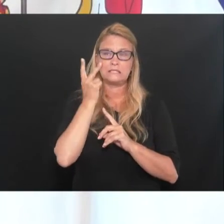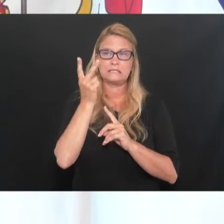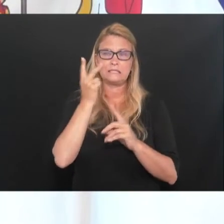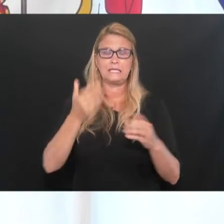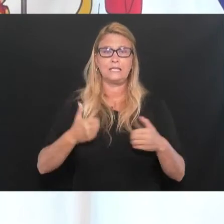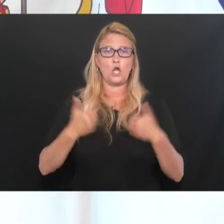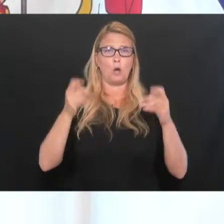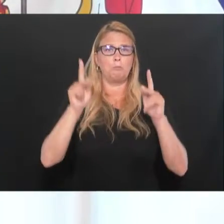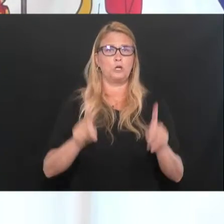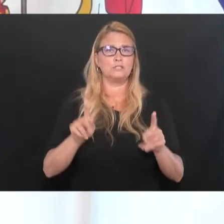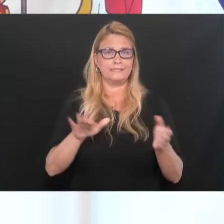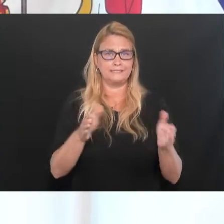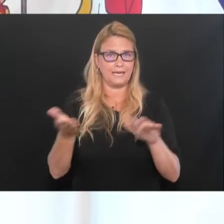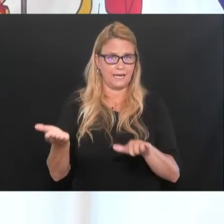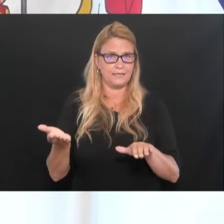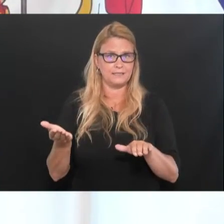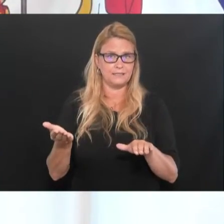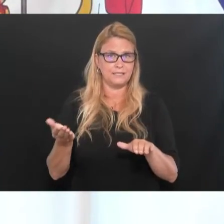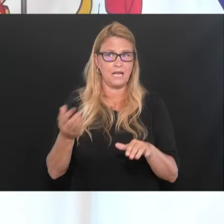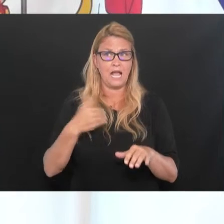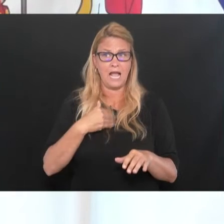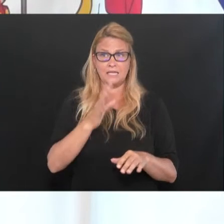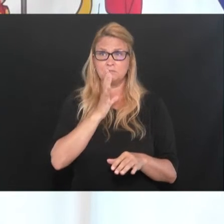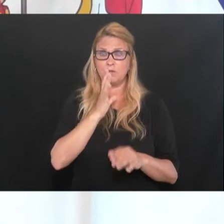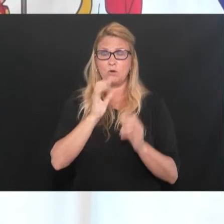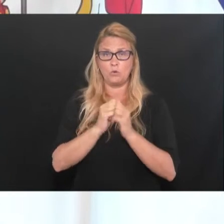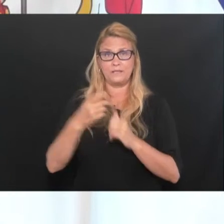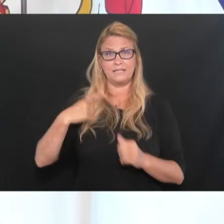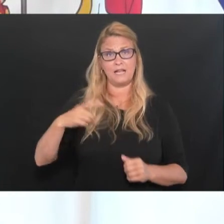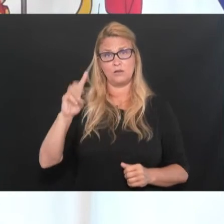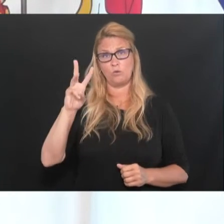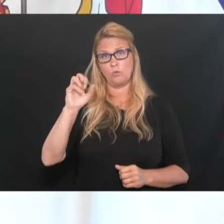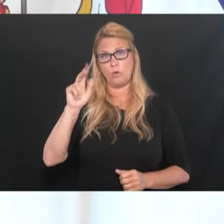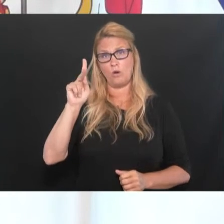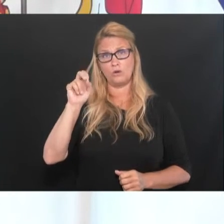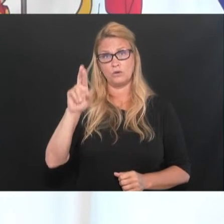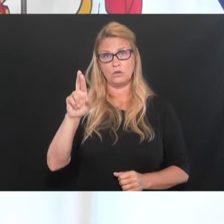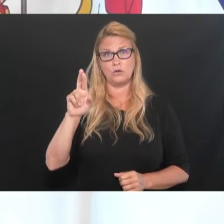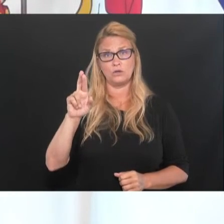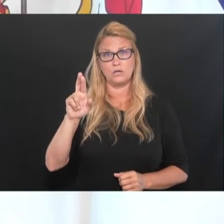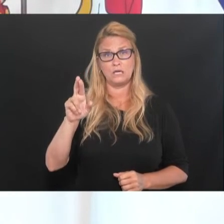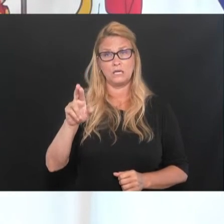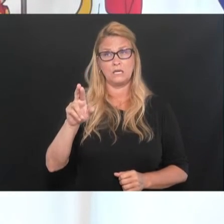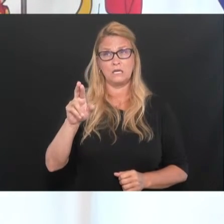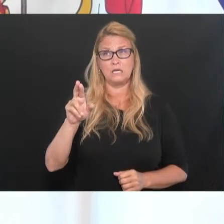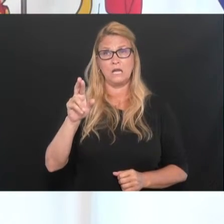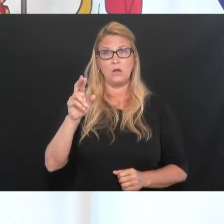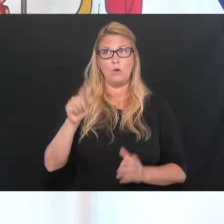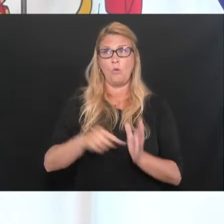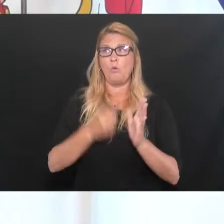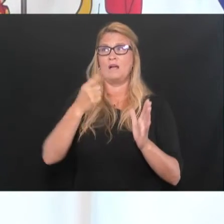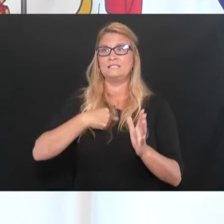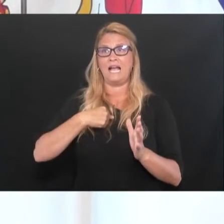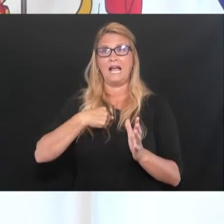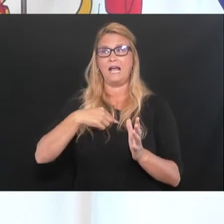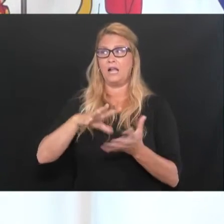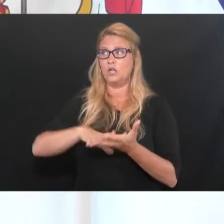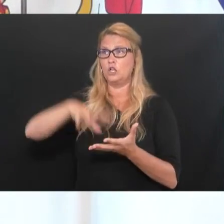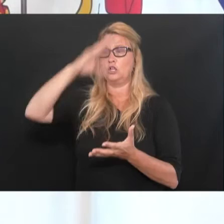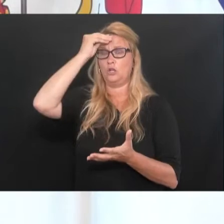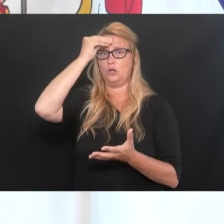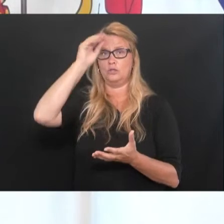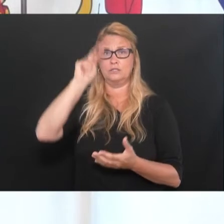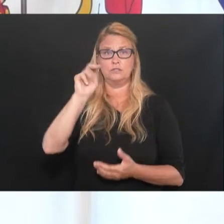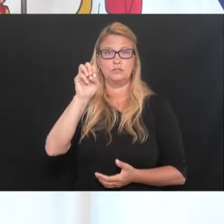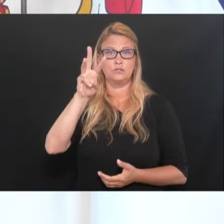young people. I talked to Delegate Walker, and as soon as I found out this news, naturally she's